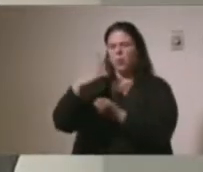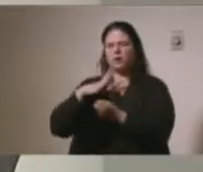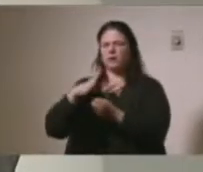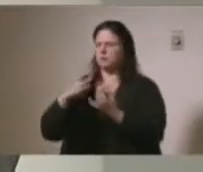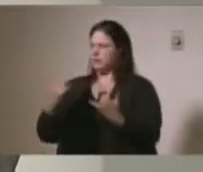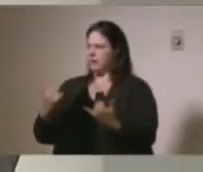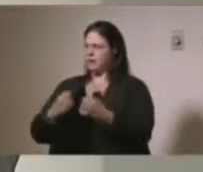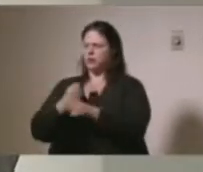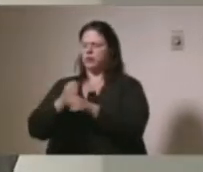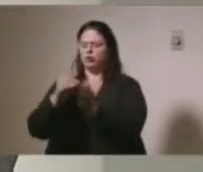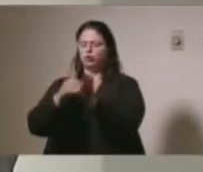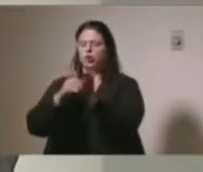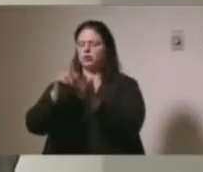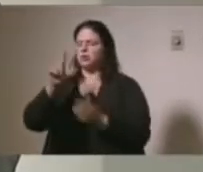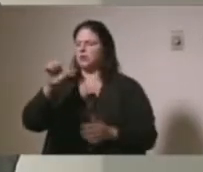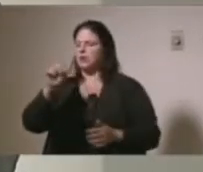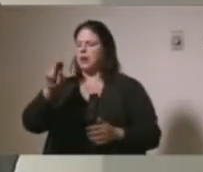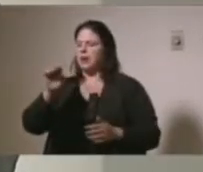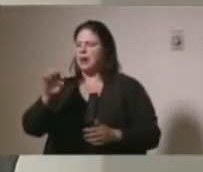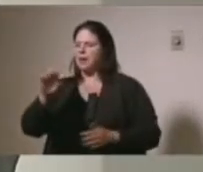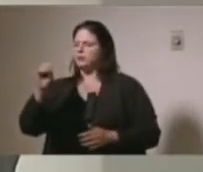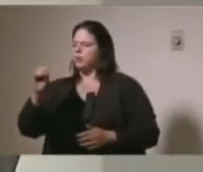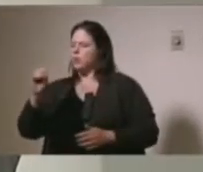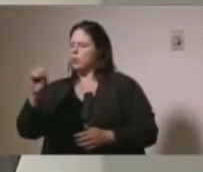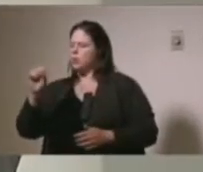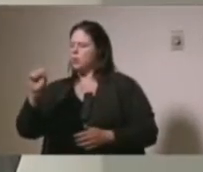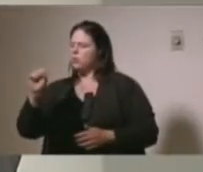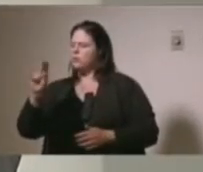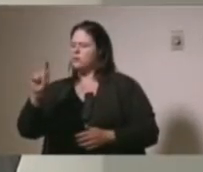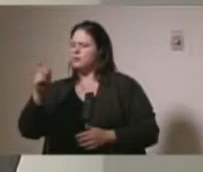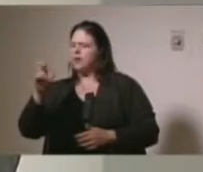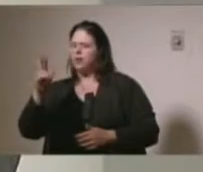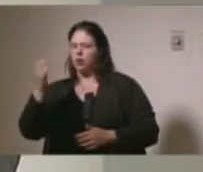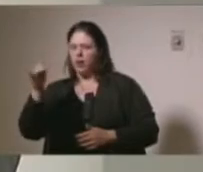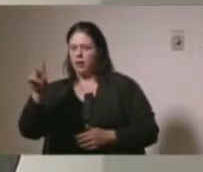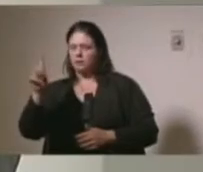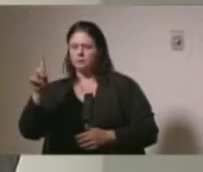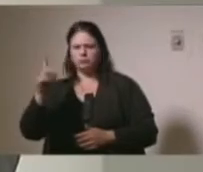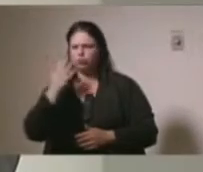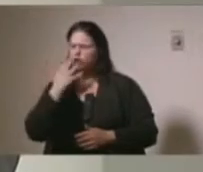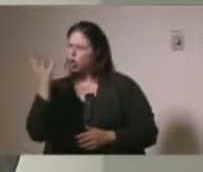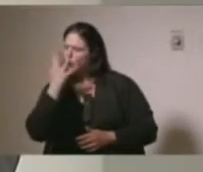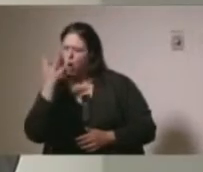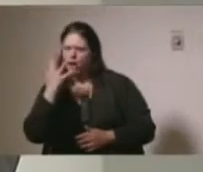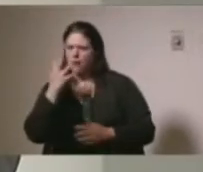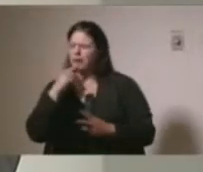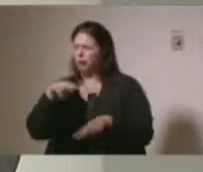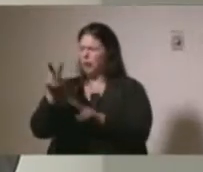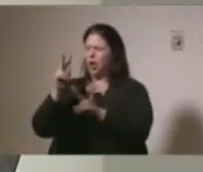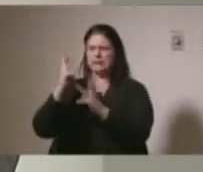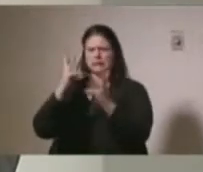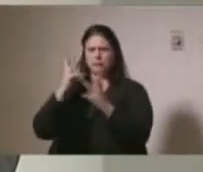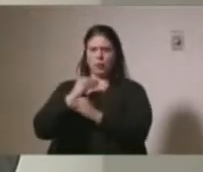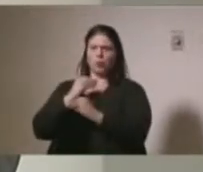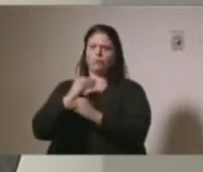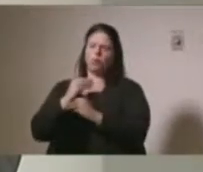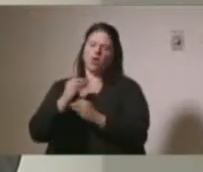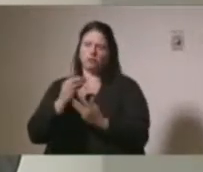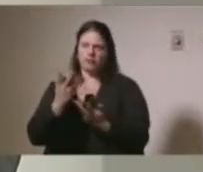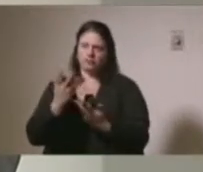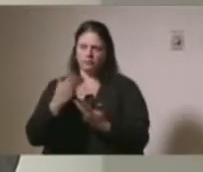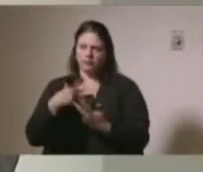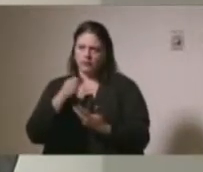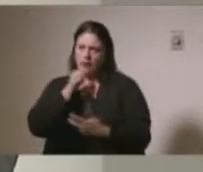Dr. Lance O'Sullivan. He's a good-looking guy. Oh, he's beautiful. In a metrosexual